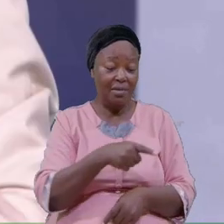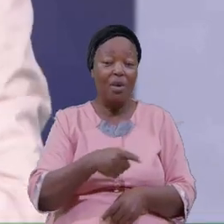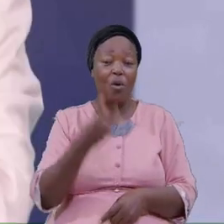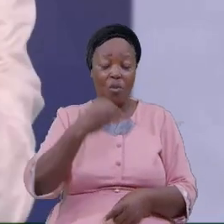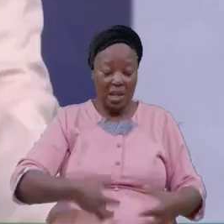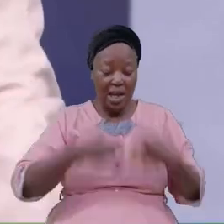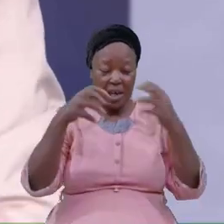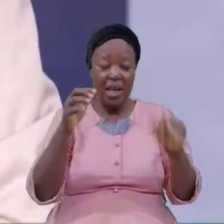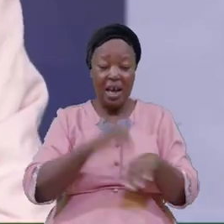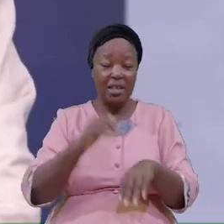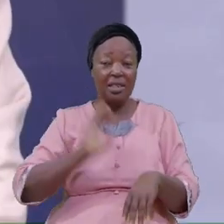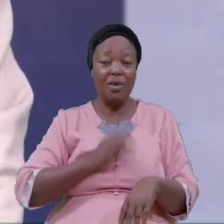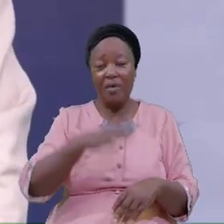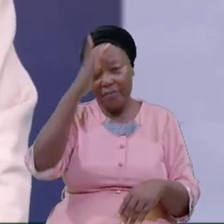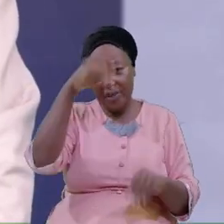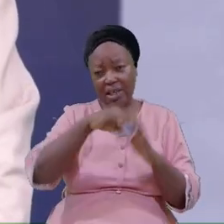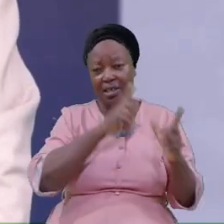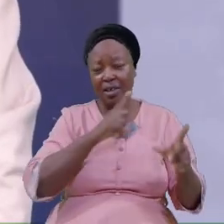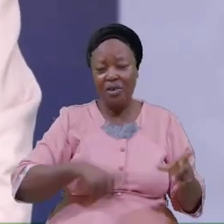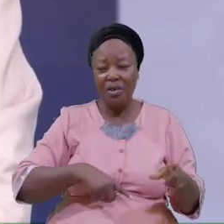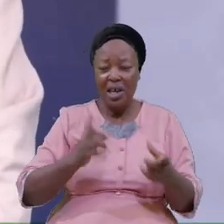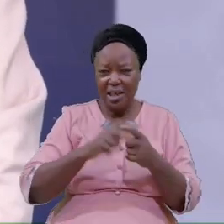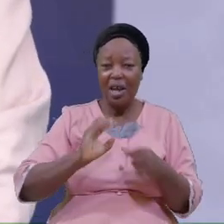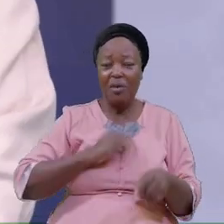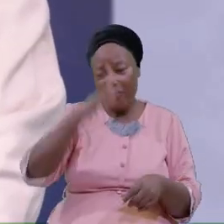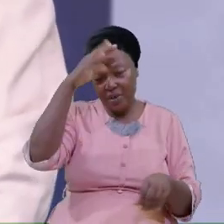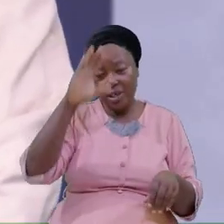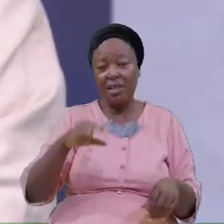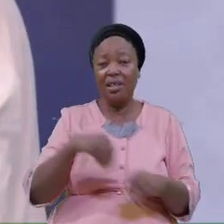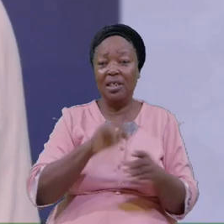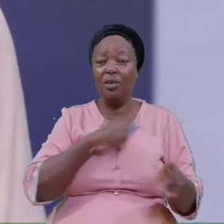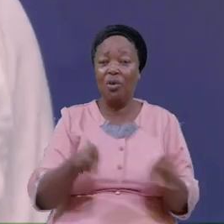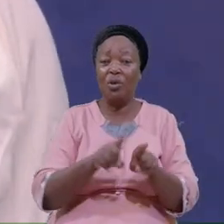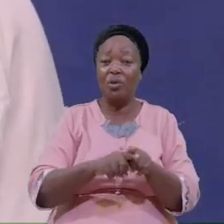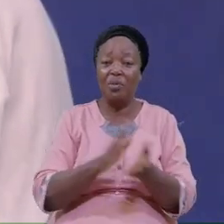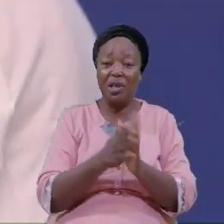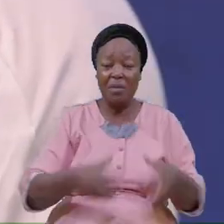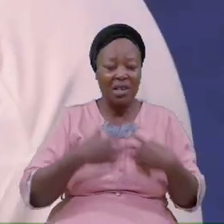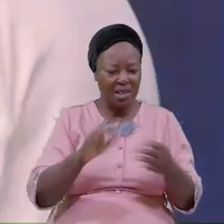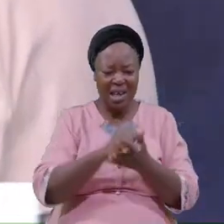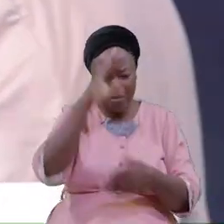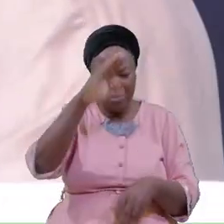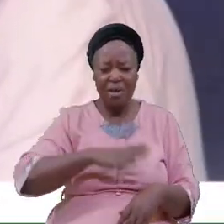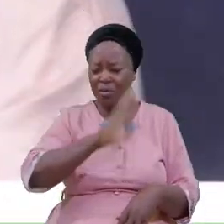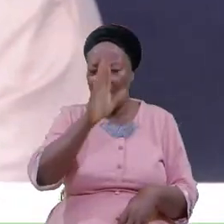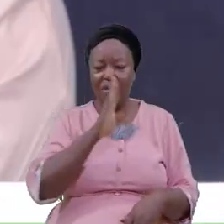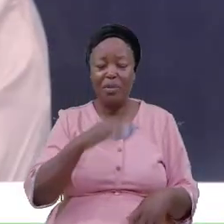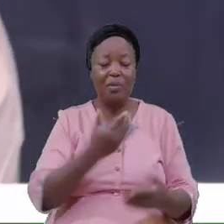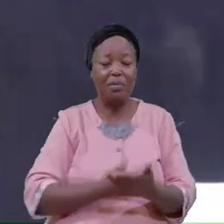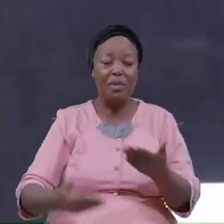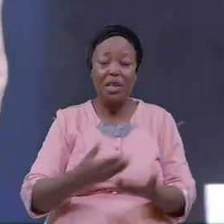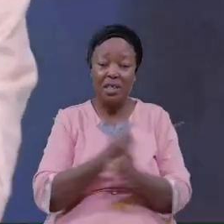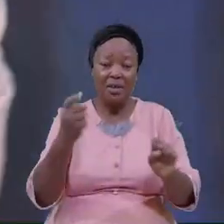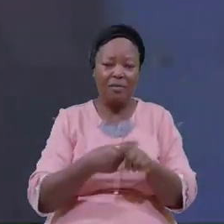at him. Mais si au moment il se fâchait contre moi, moi-même je faisais la même chose, il sera jamais né de nouveau. If when he held